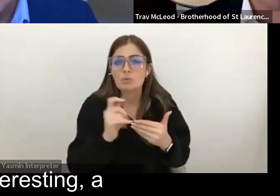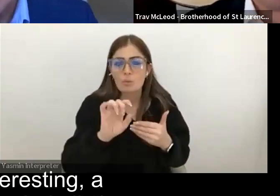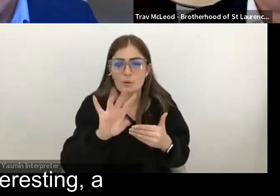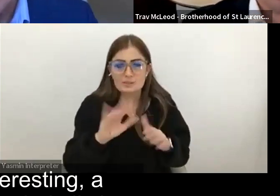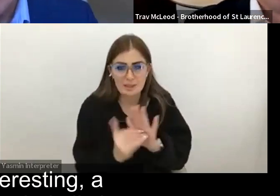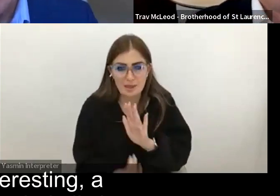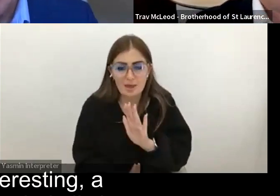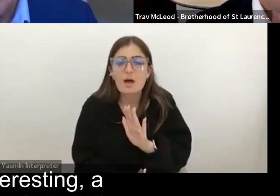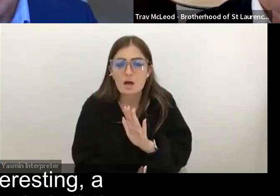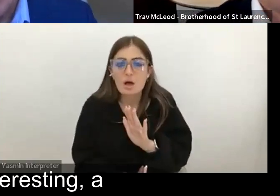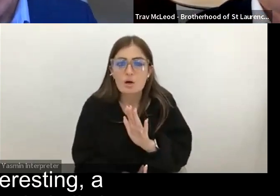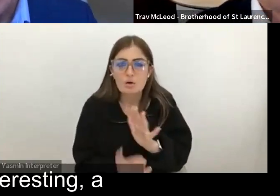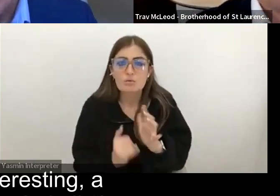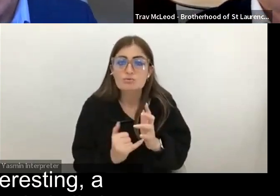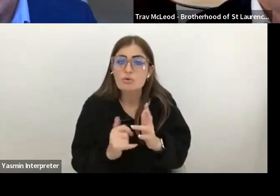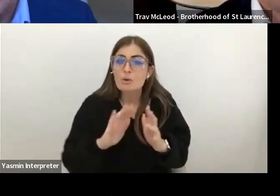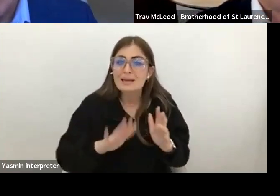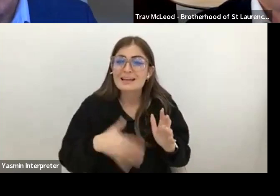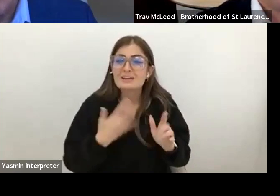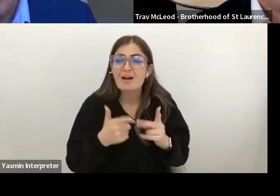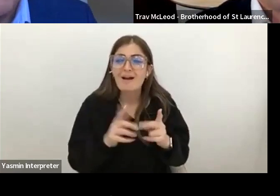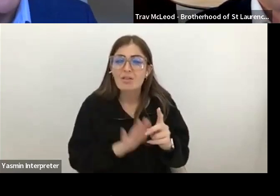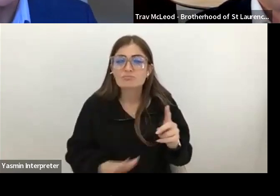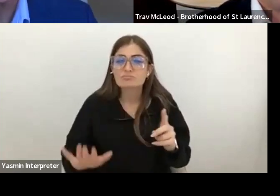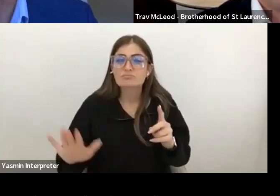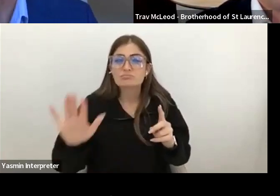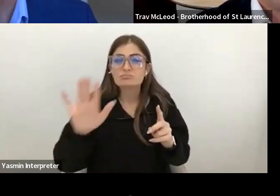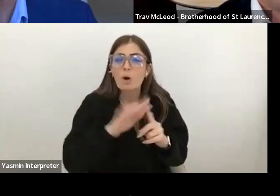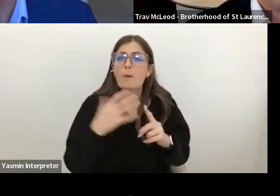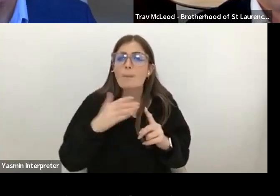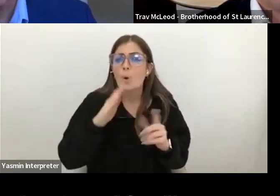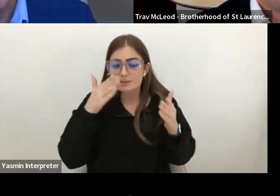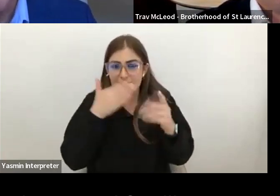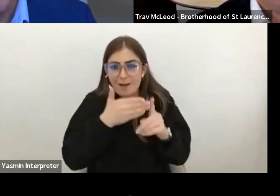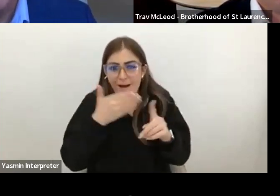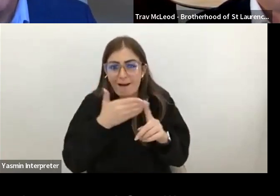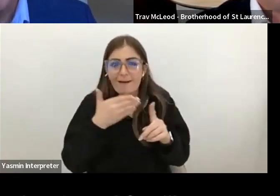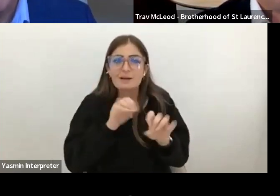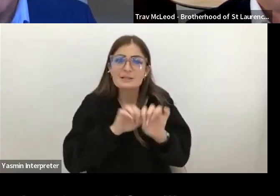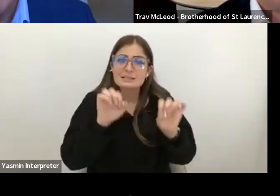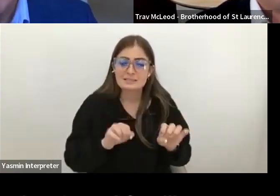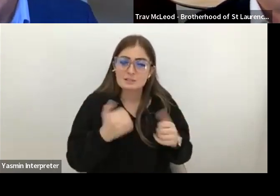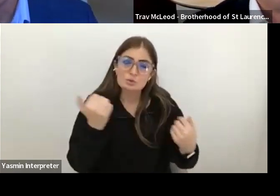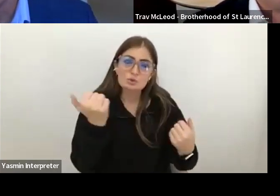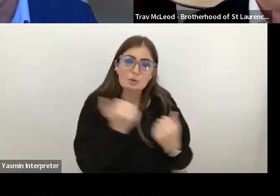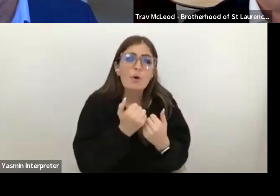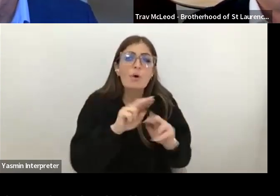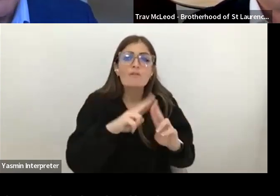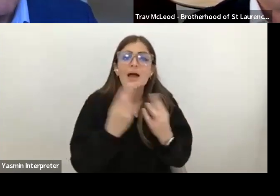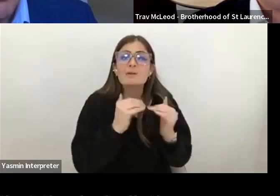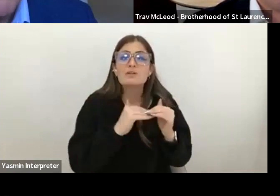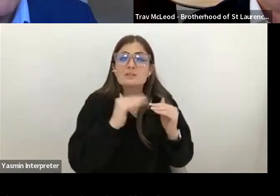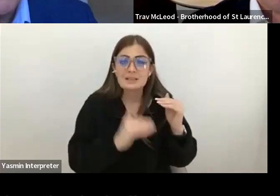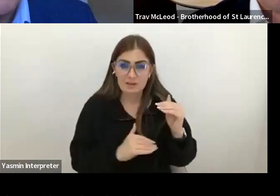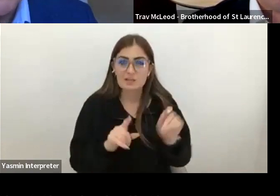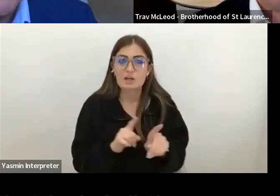And it's interesting, a number of other jurisdictions went for a much more targeted system to try and support disadvantaged families. And the